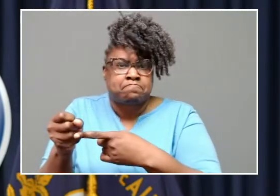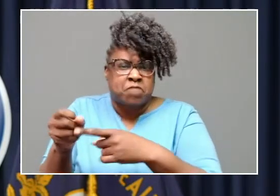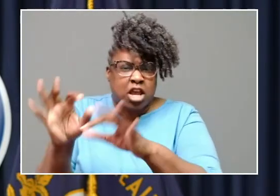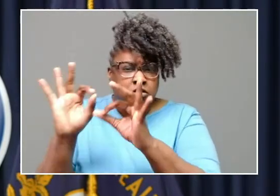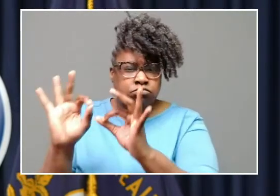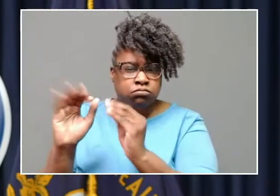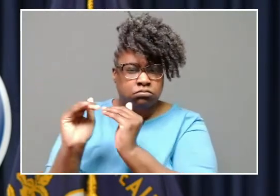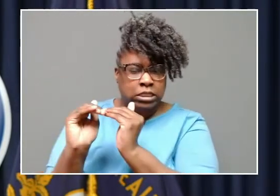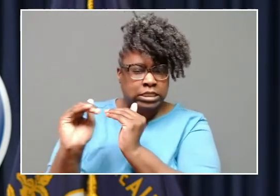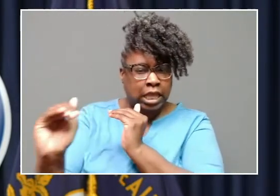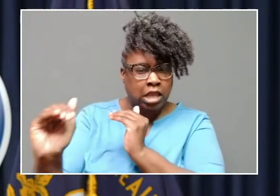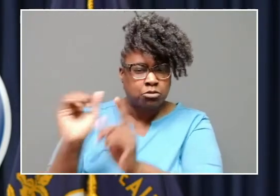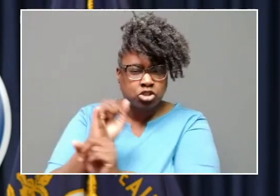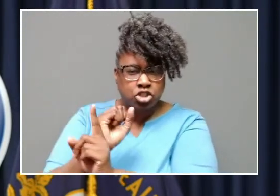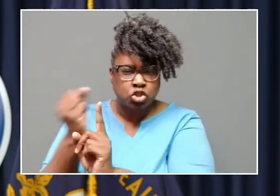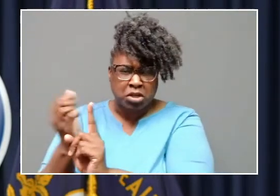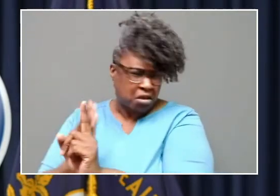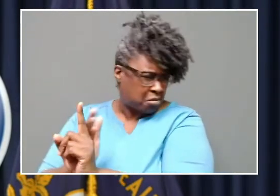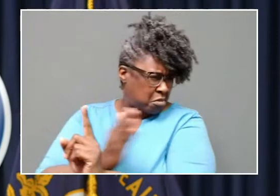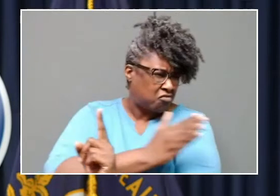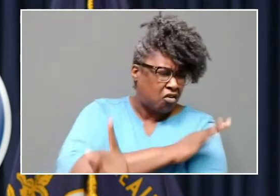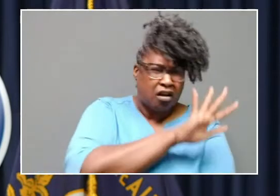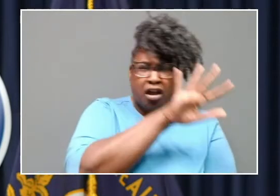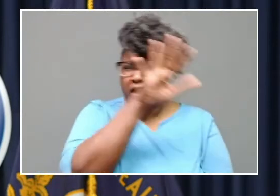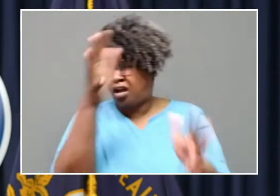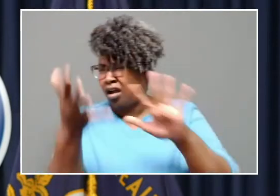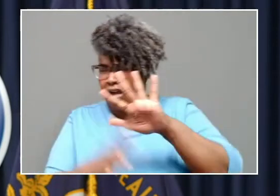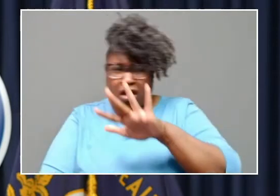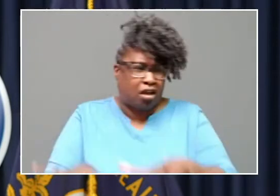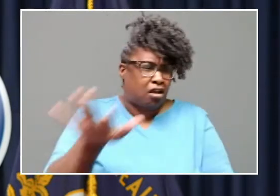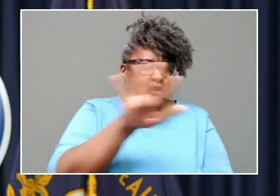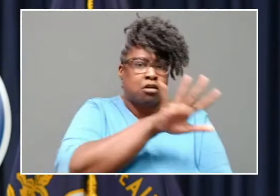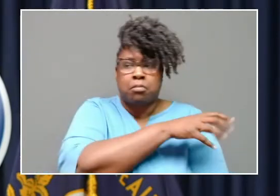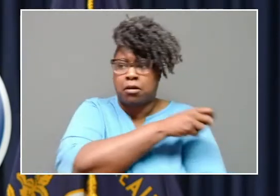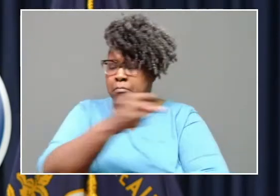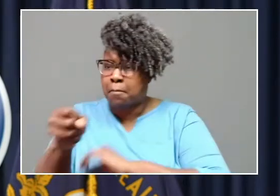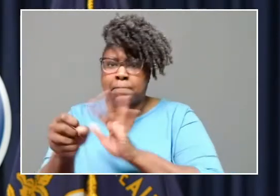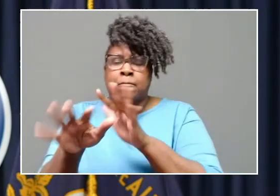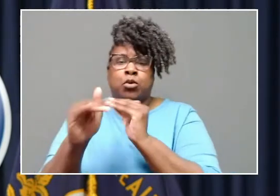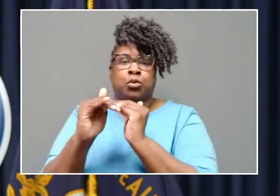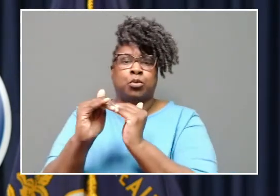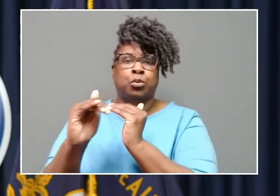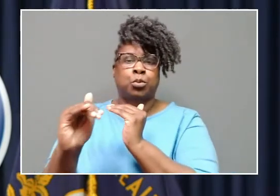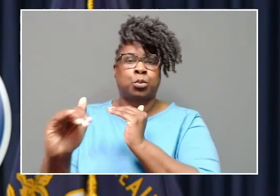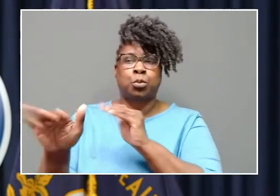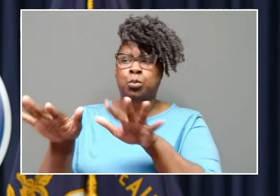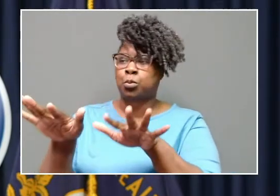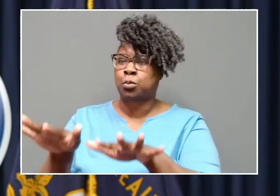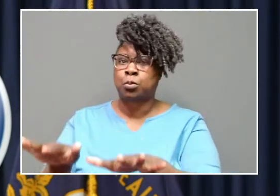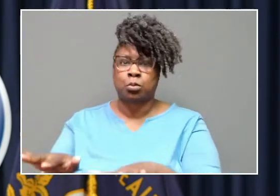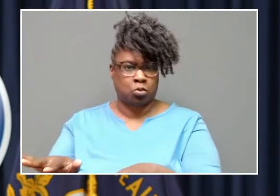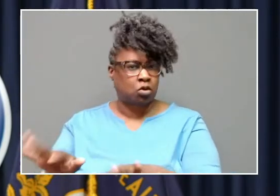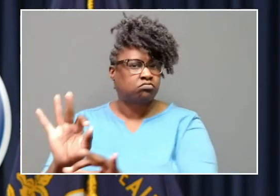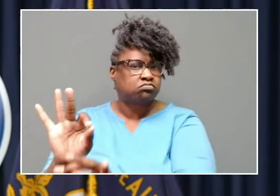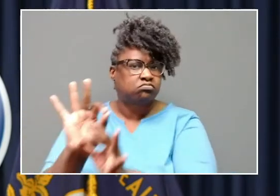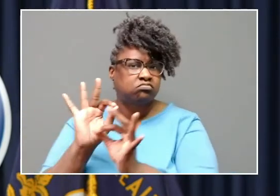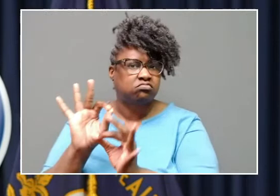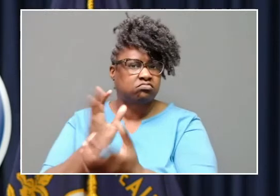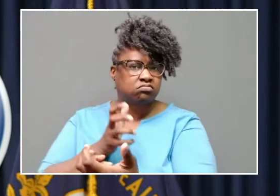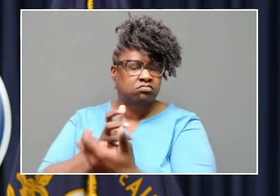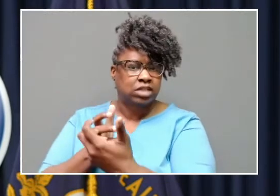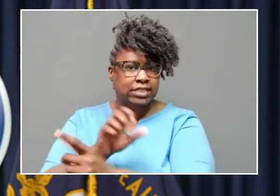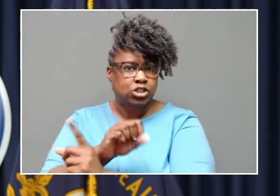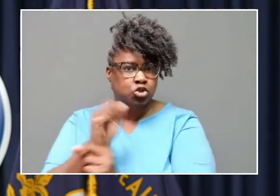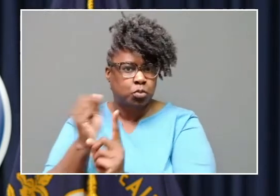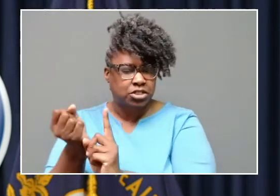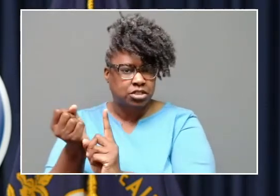decades. I believe that this is our chance to make not just a 5% improvement, but significantly better improvements day